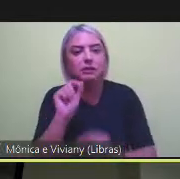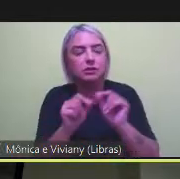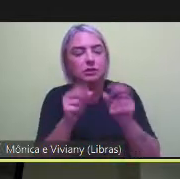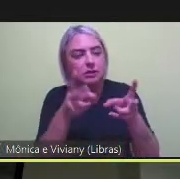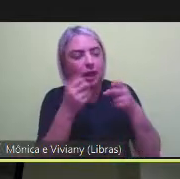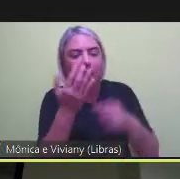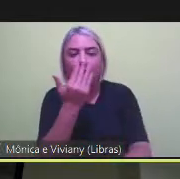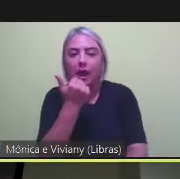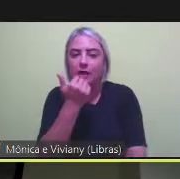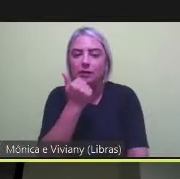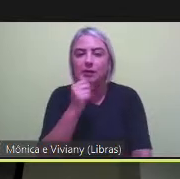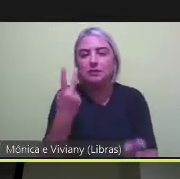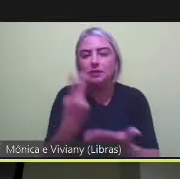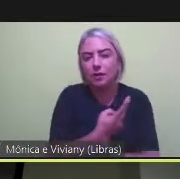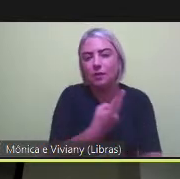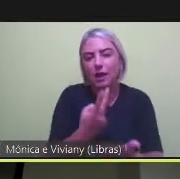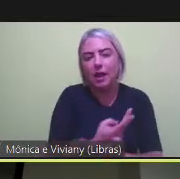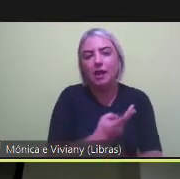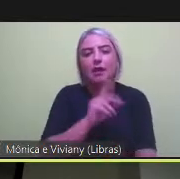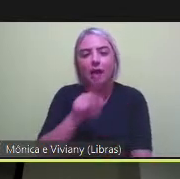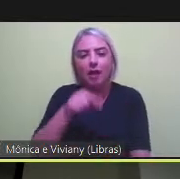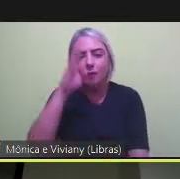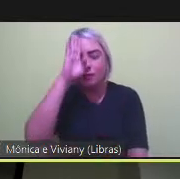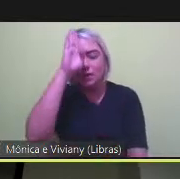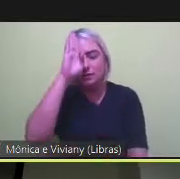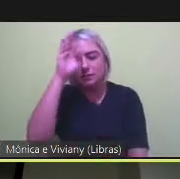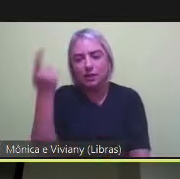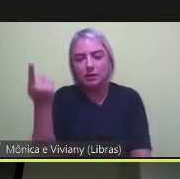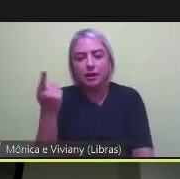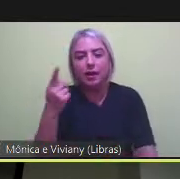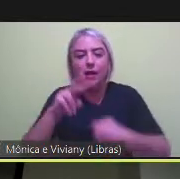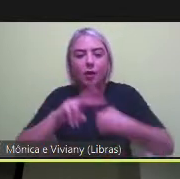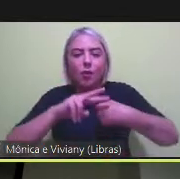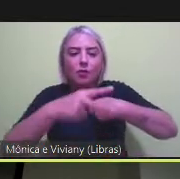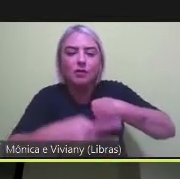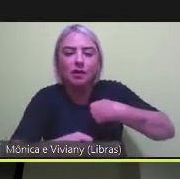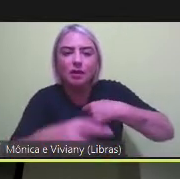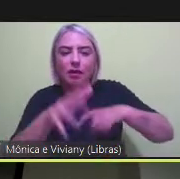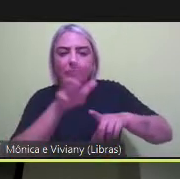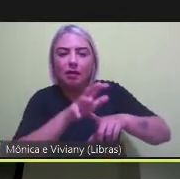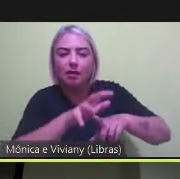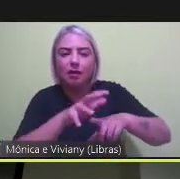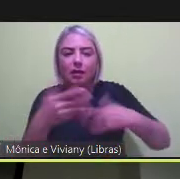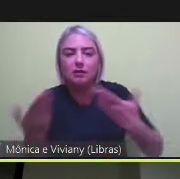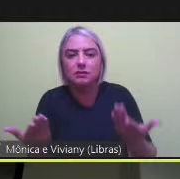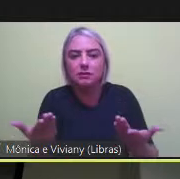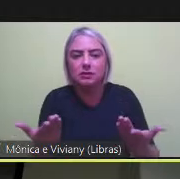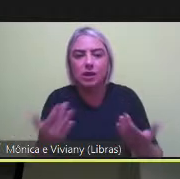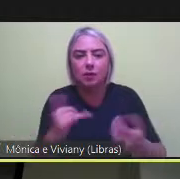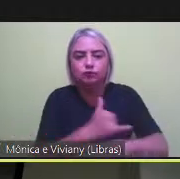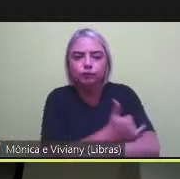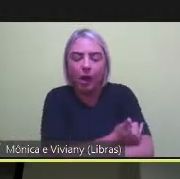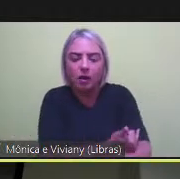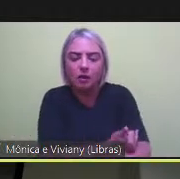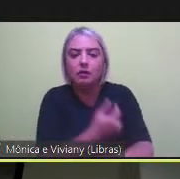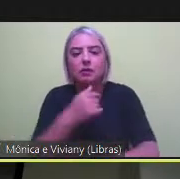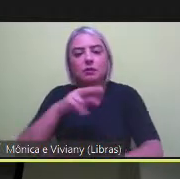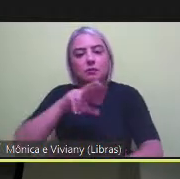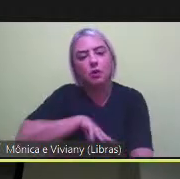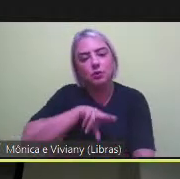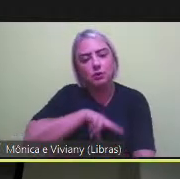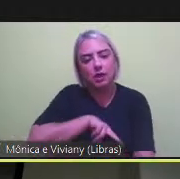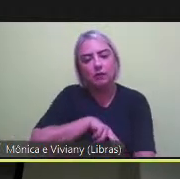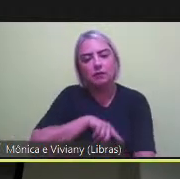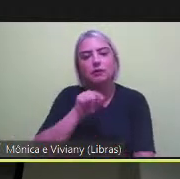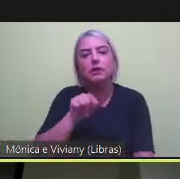that inadequate nutrition was one of the main determinants of